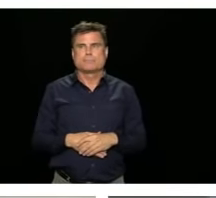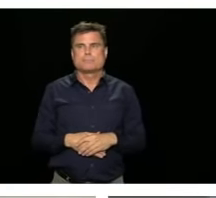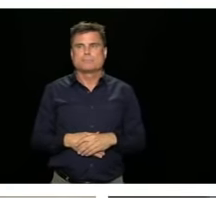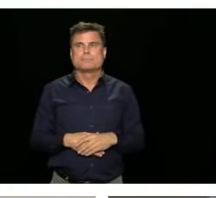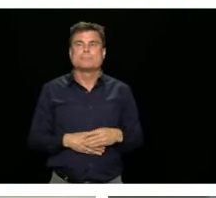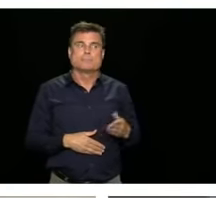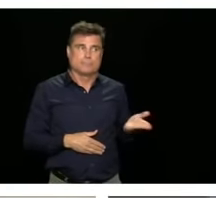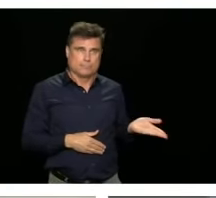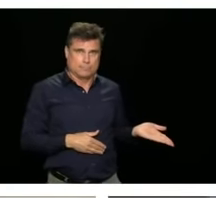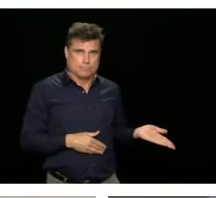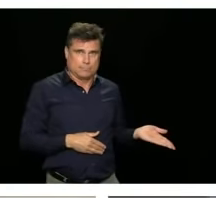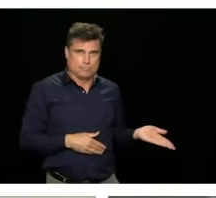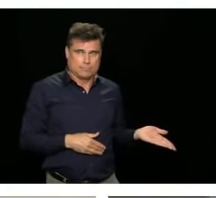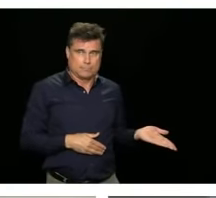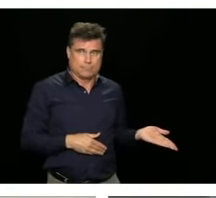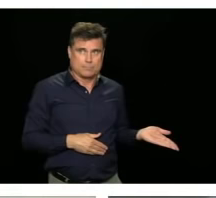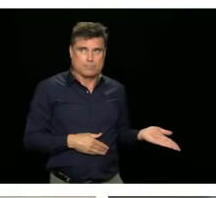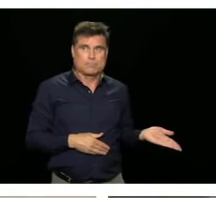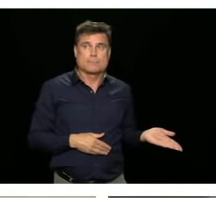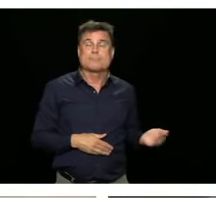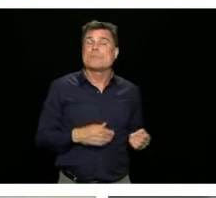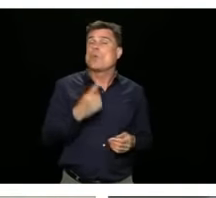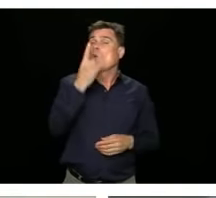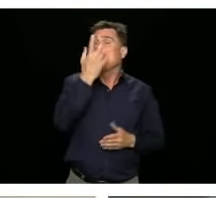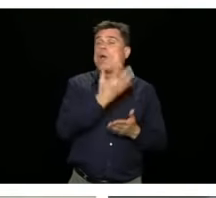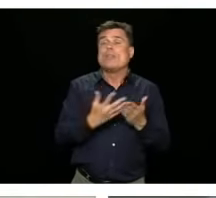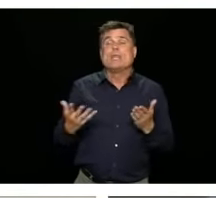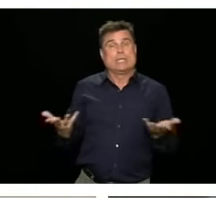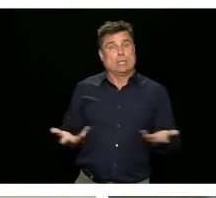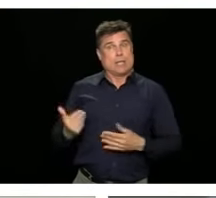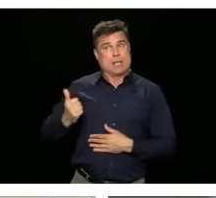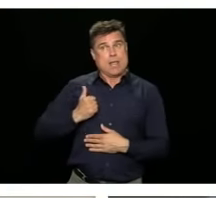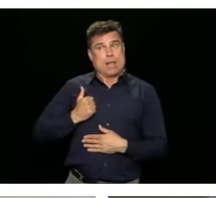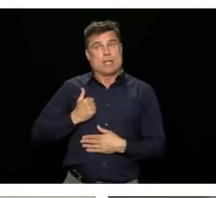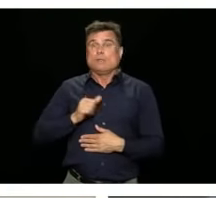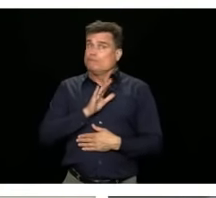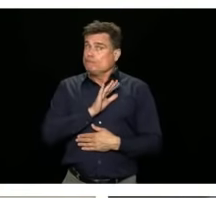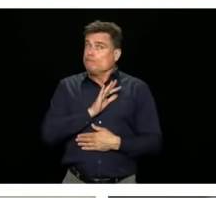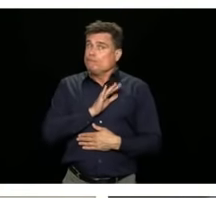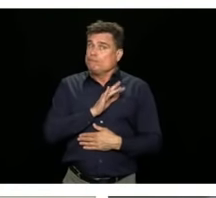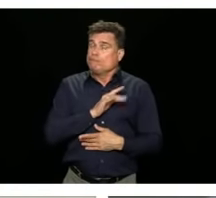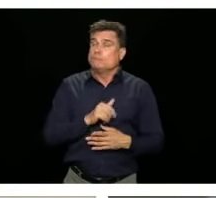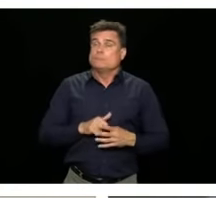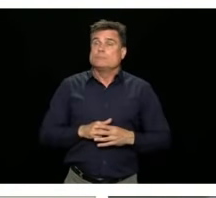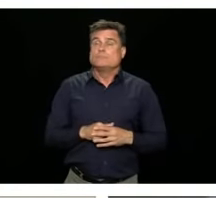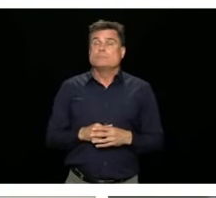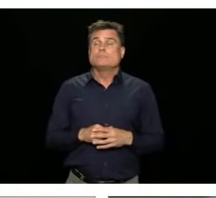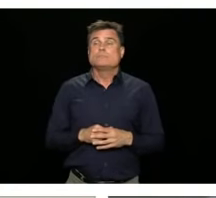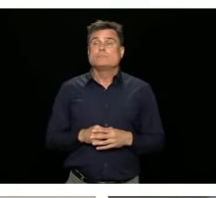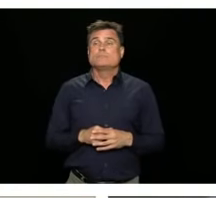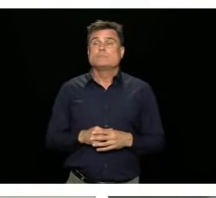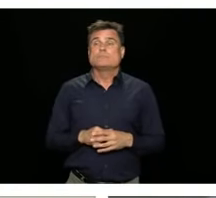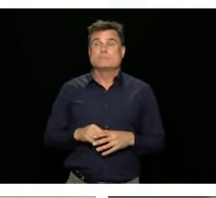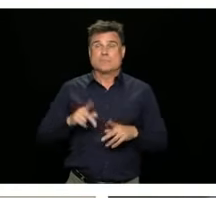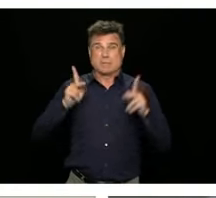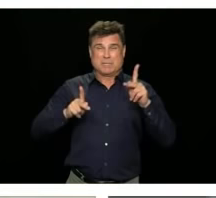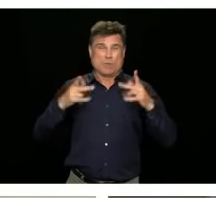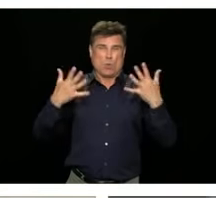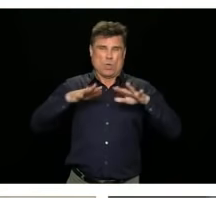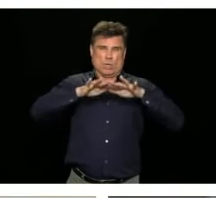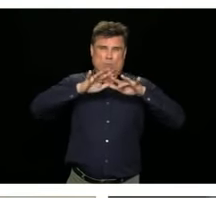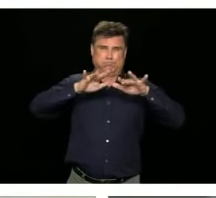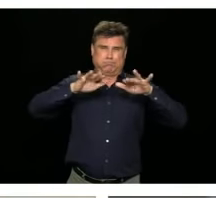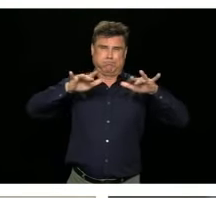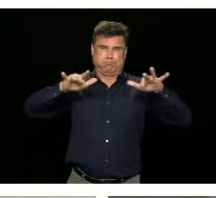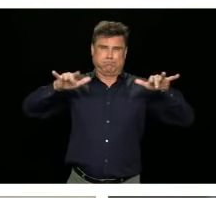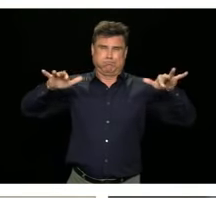pot, but we are a mosaic of different cultures that share in its beauty. And that's why I love to be British Columbia. I'm